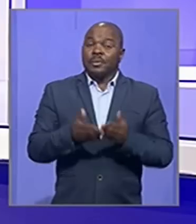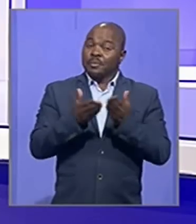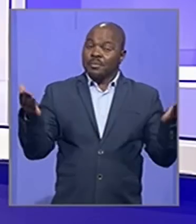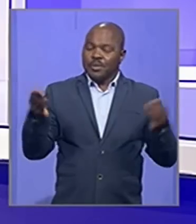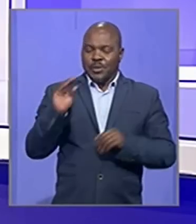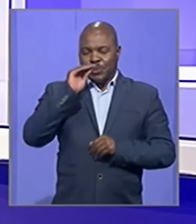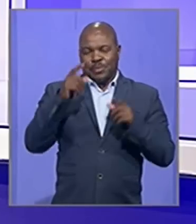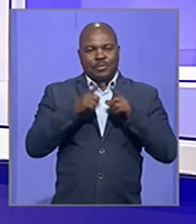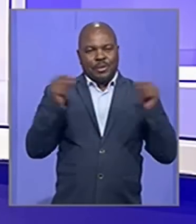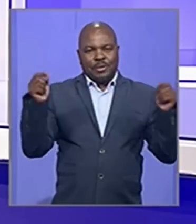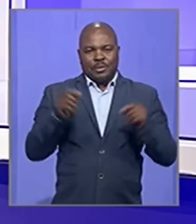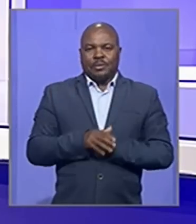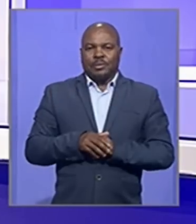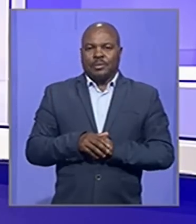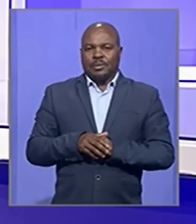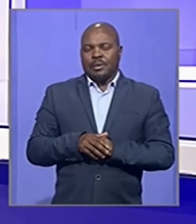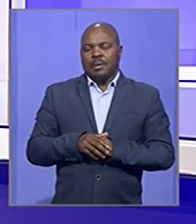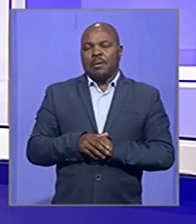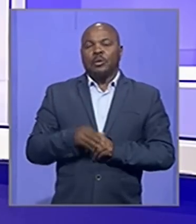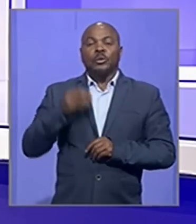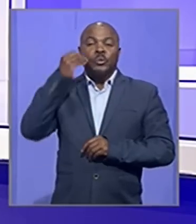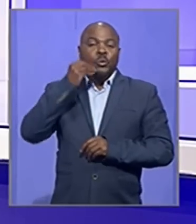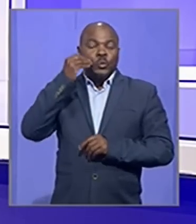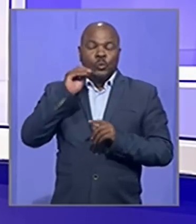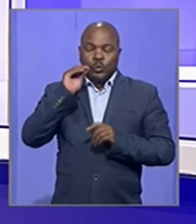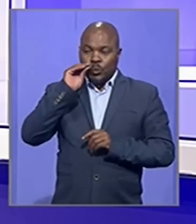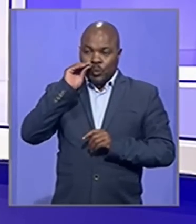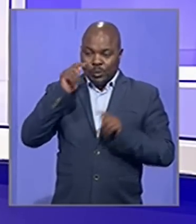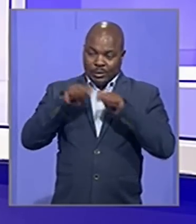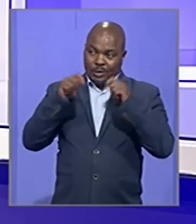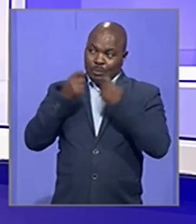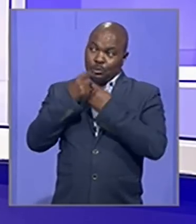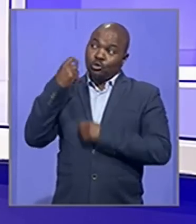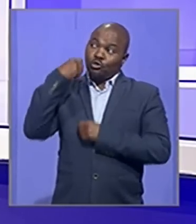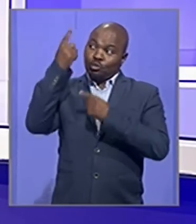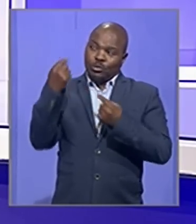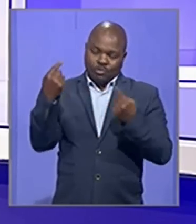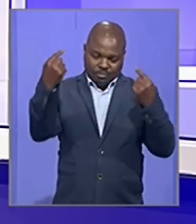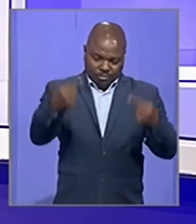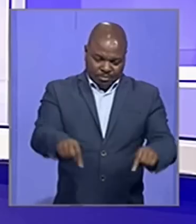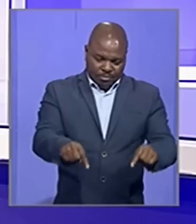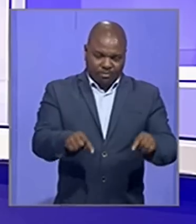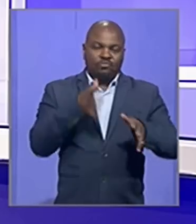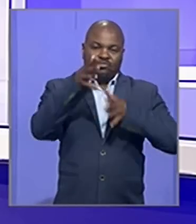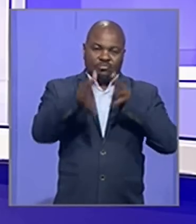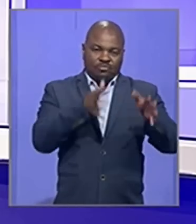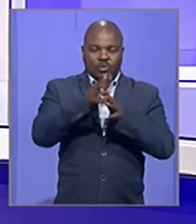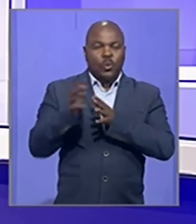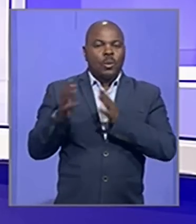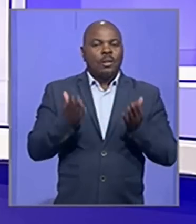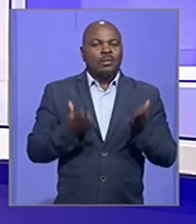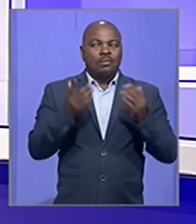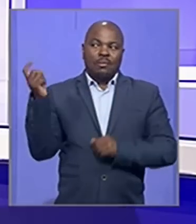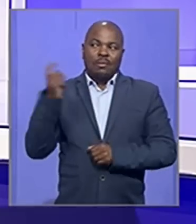Bagešo di felela mo ba sehlopha sa ditaba tša Sesotho ba tla lefa tšona go sasa go latela kakanyo ya maemo